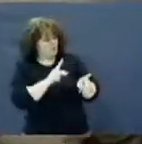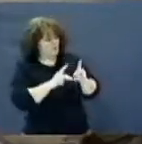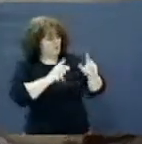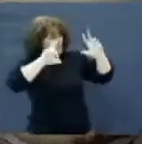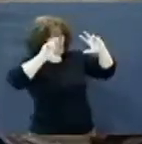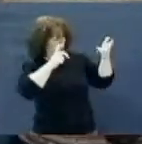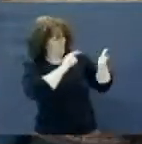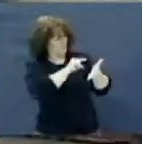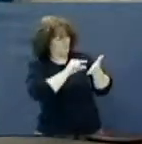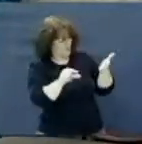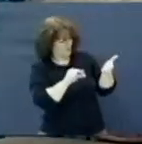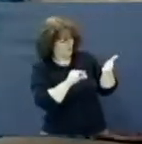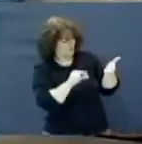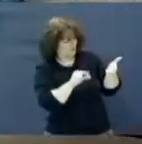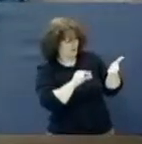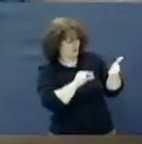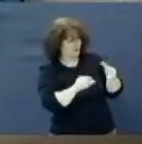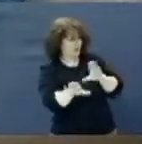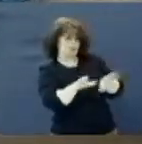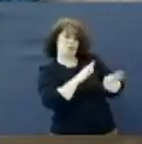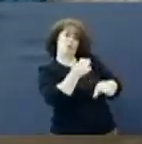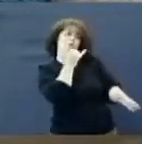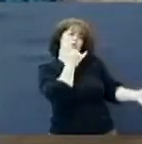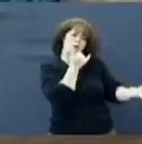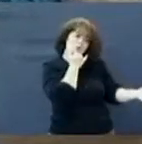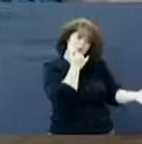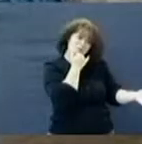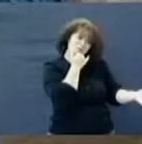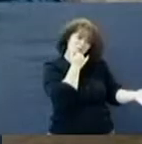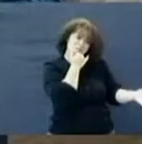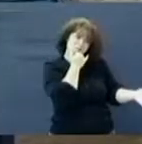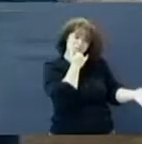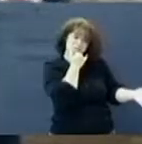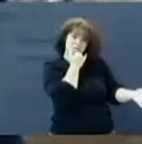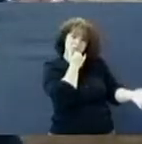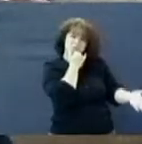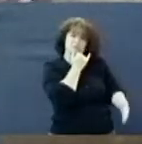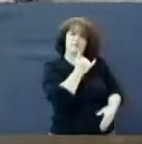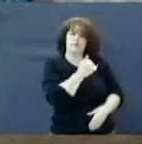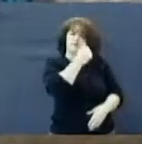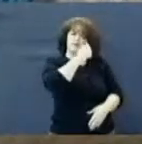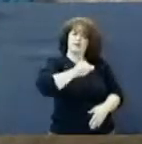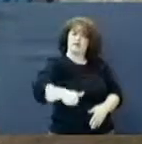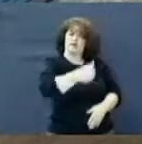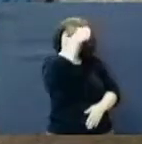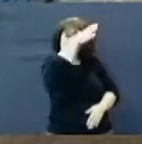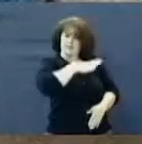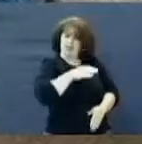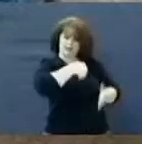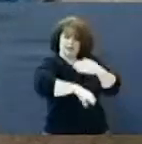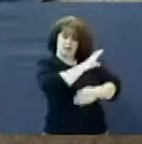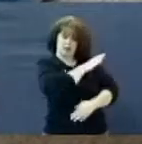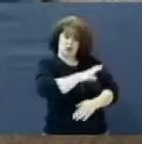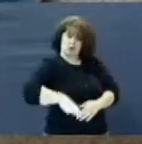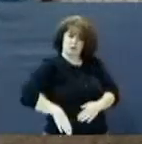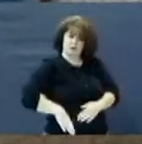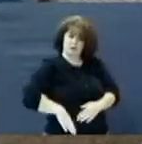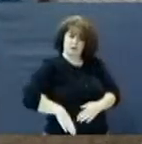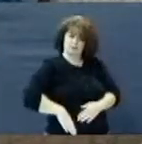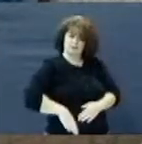verse and they do it improperly. If any man be in Christ, he new